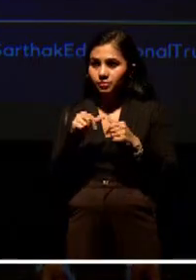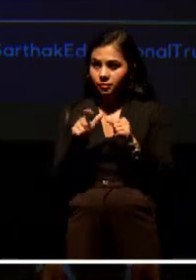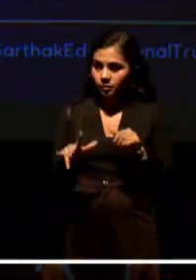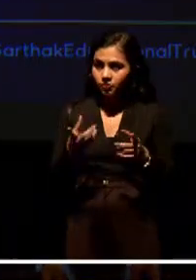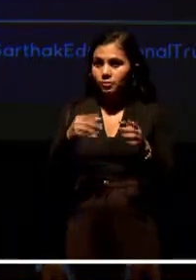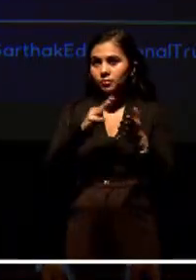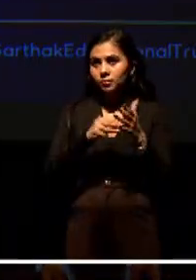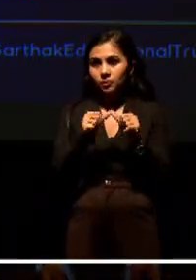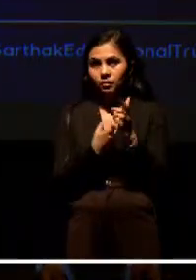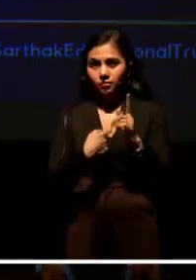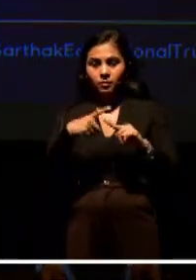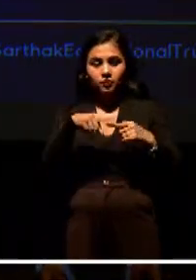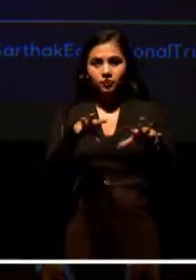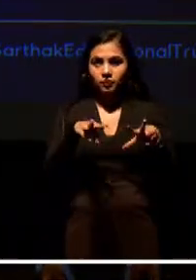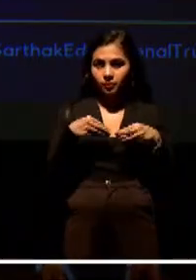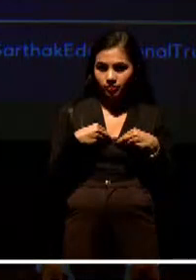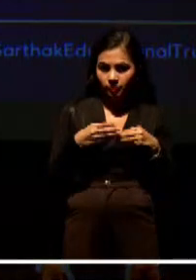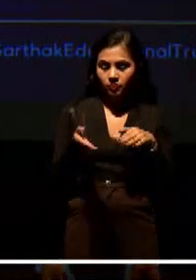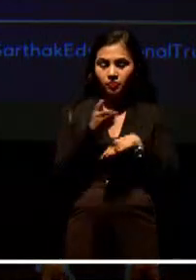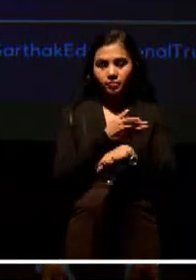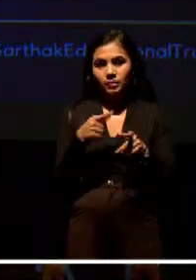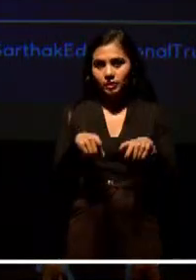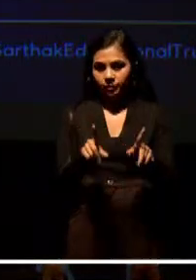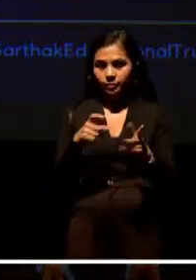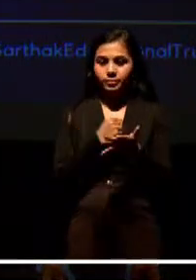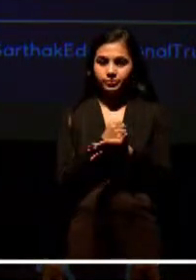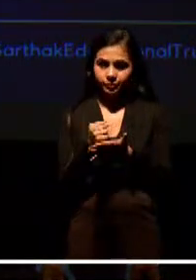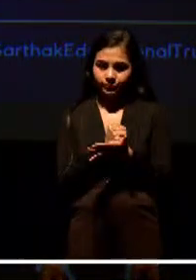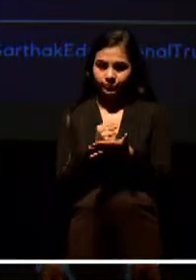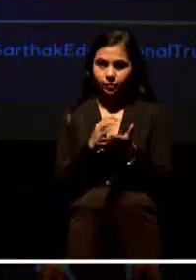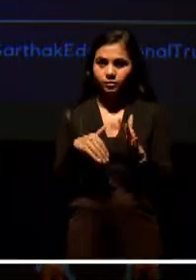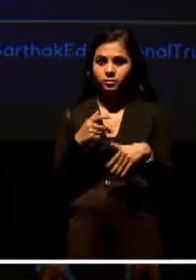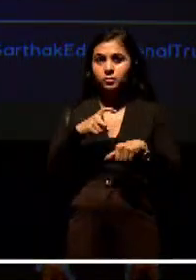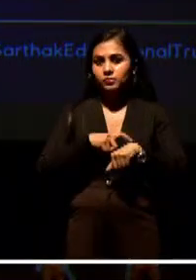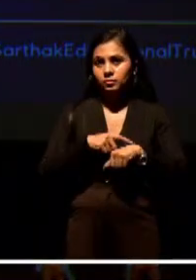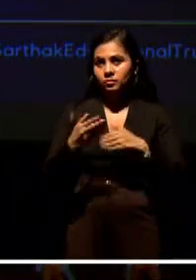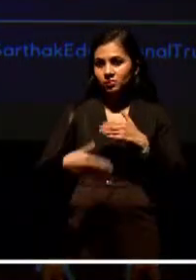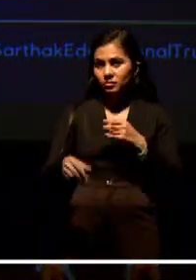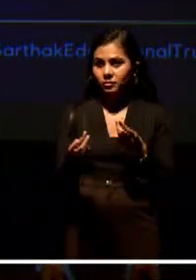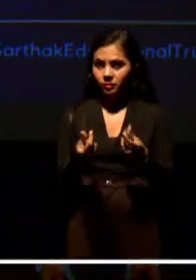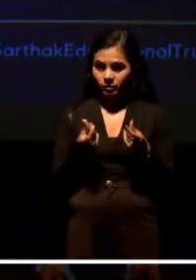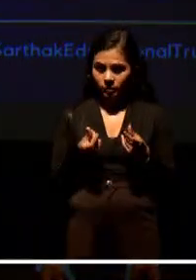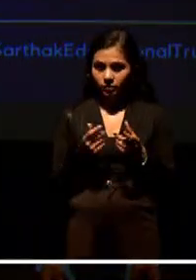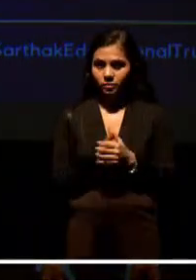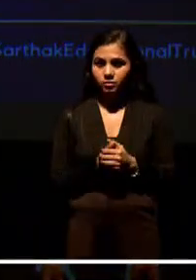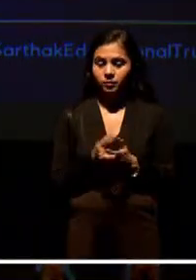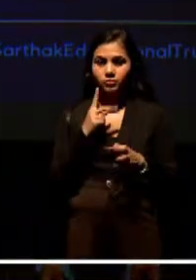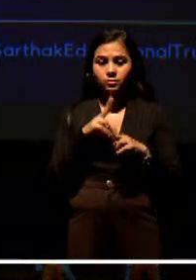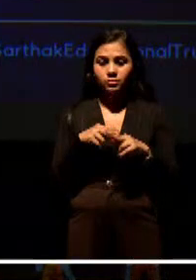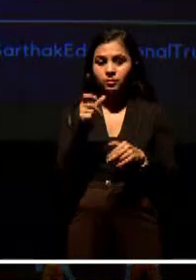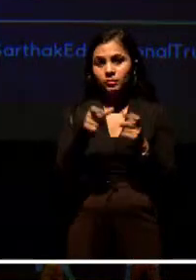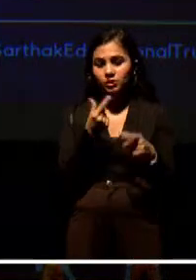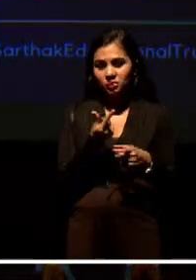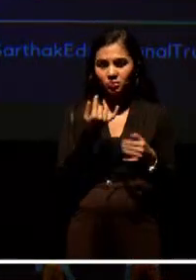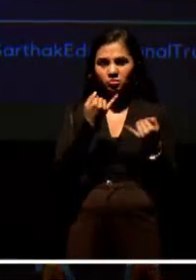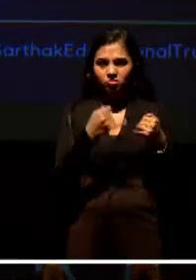accept it. Because we must not forget, the time is moving very fast. If a user rejects